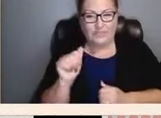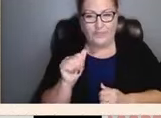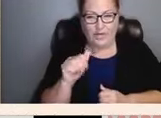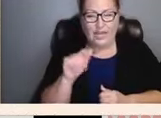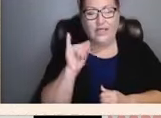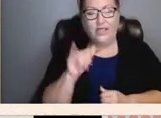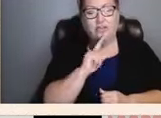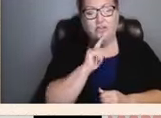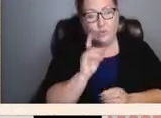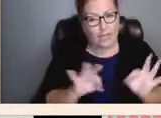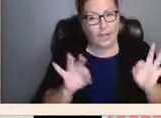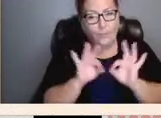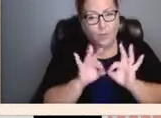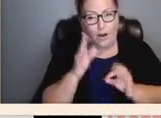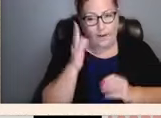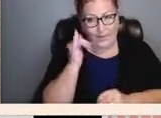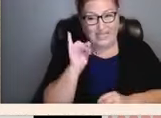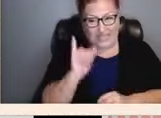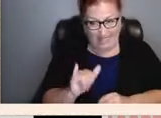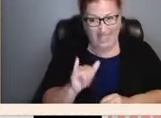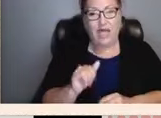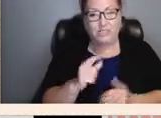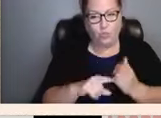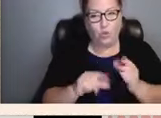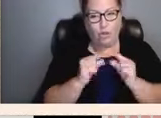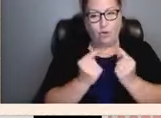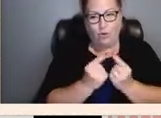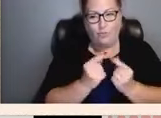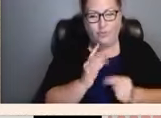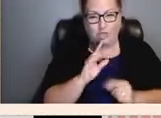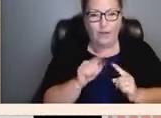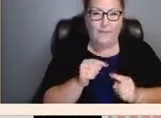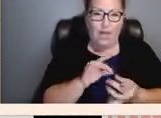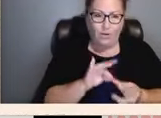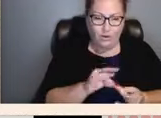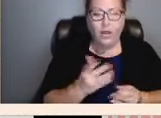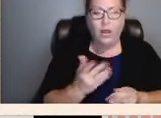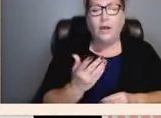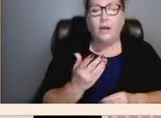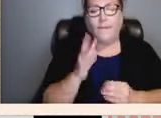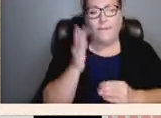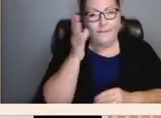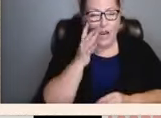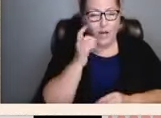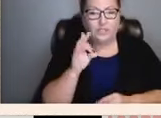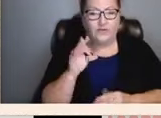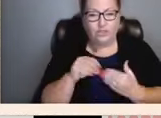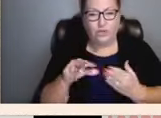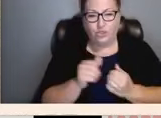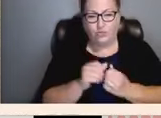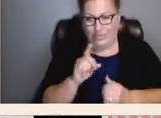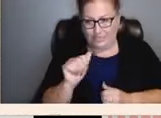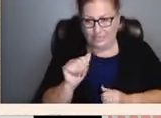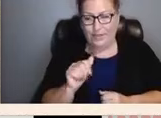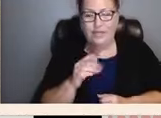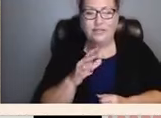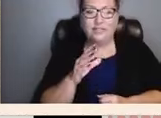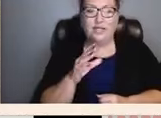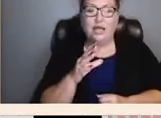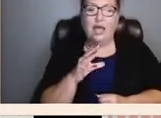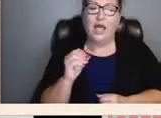important because that is what this group is about, parents of students with disabilities. And